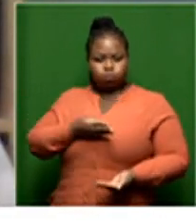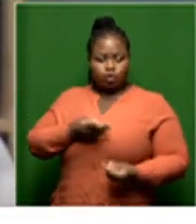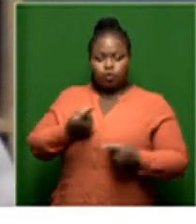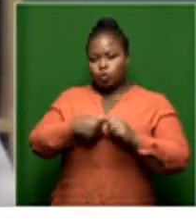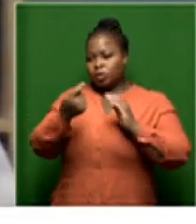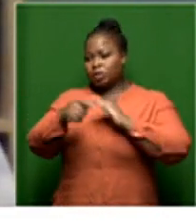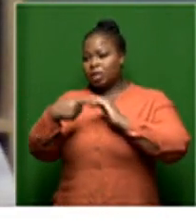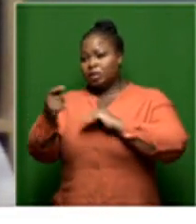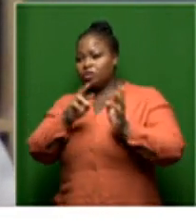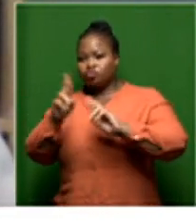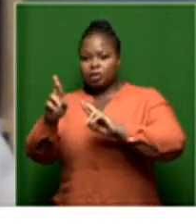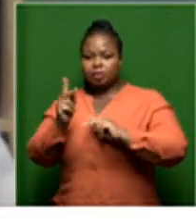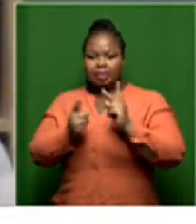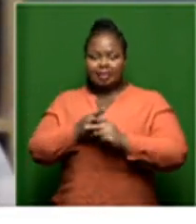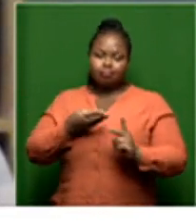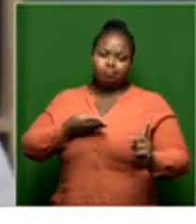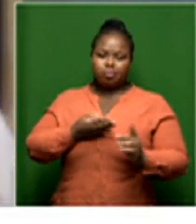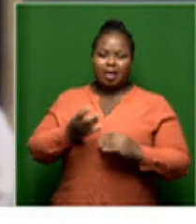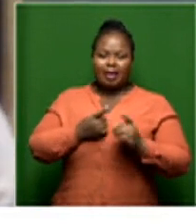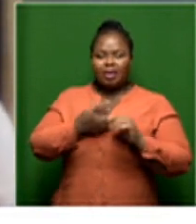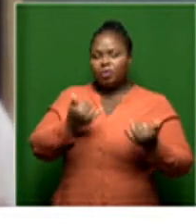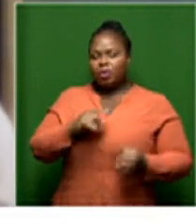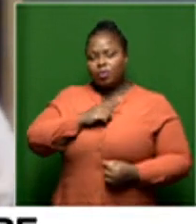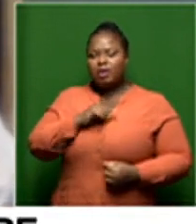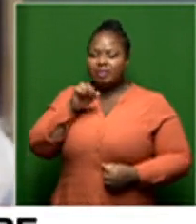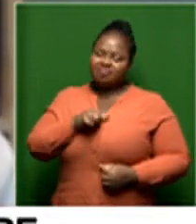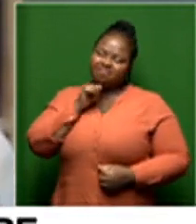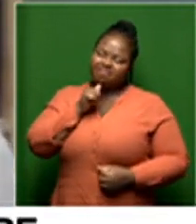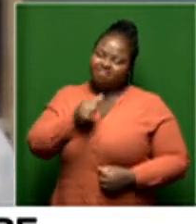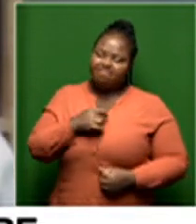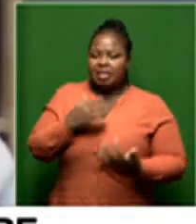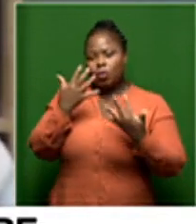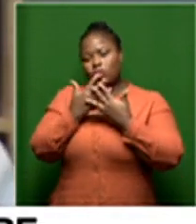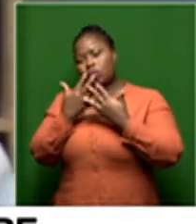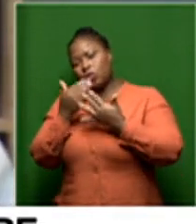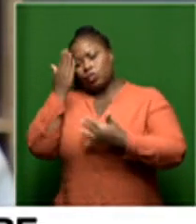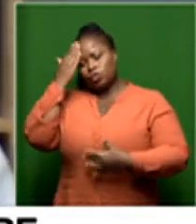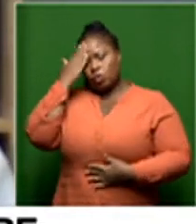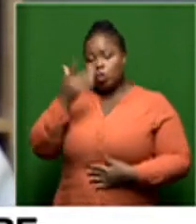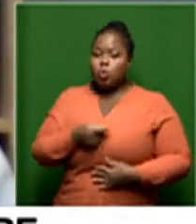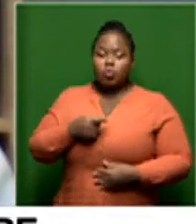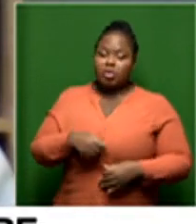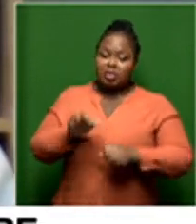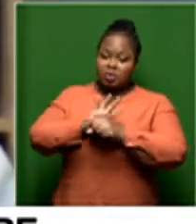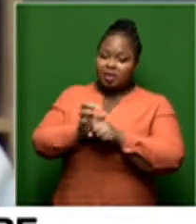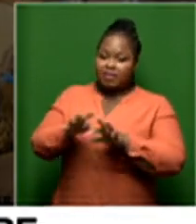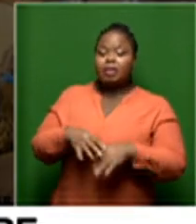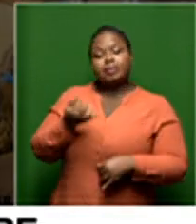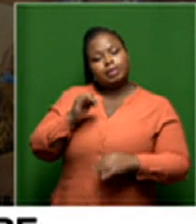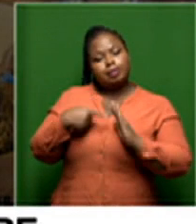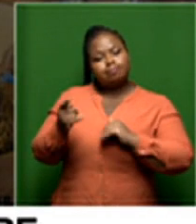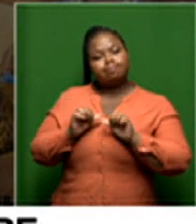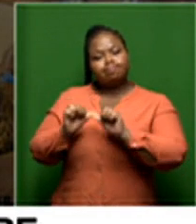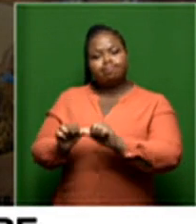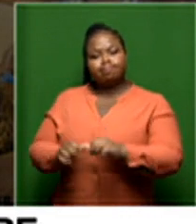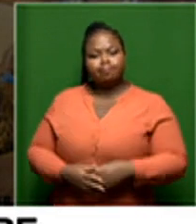So despite the otherwise gloomy situation, the market has been very strong. The sale